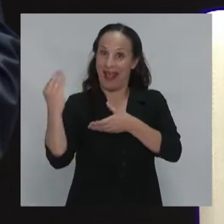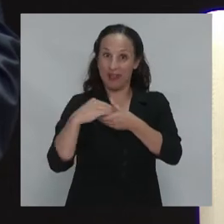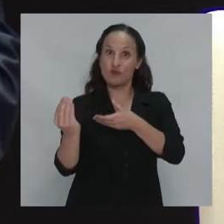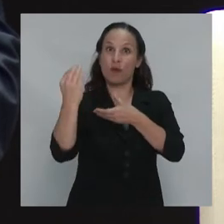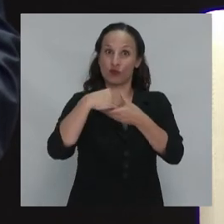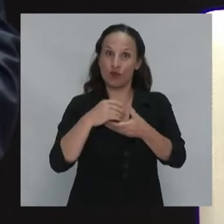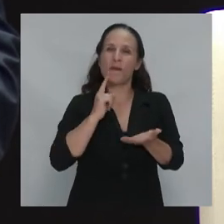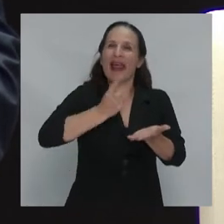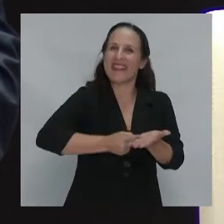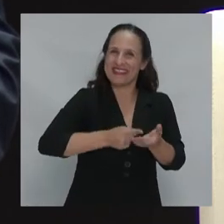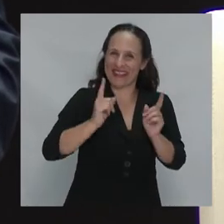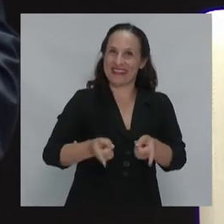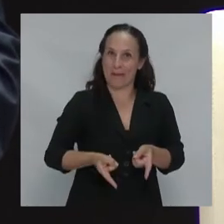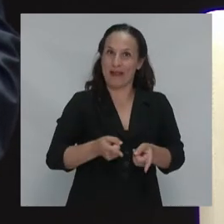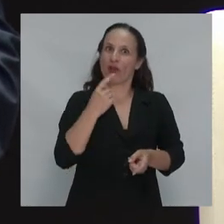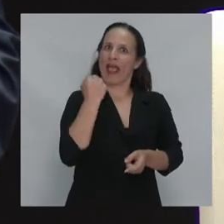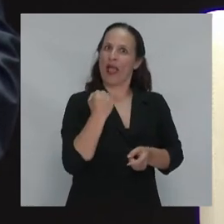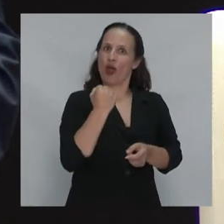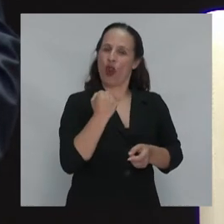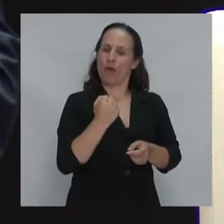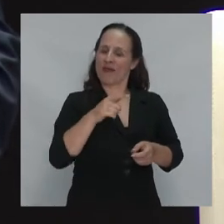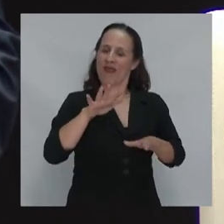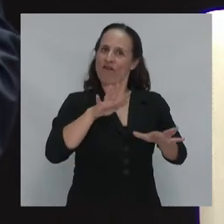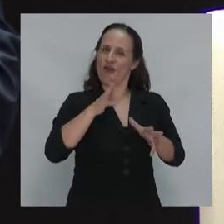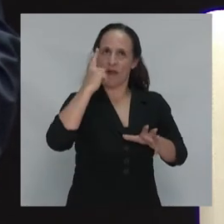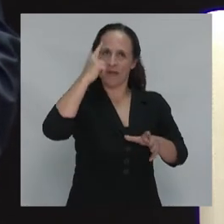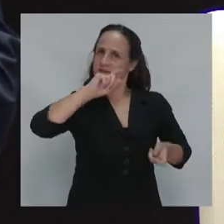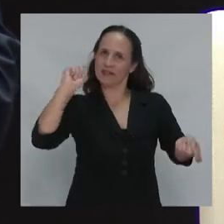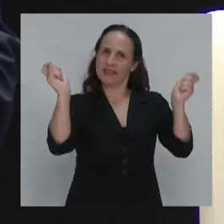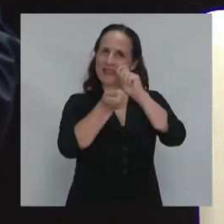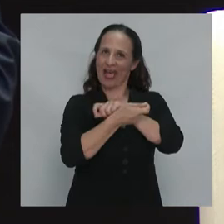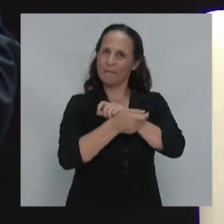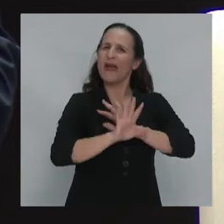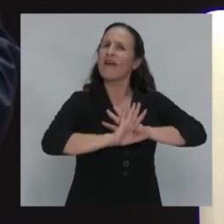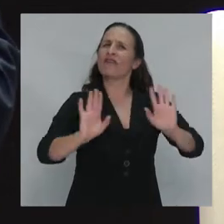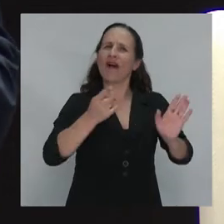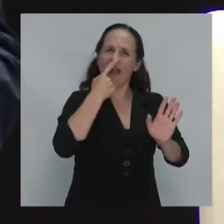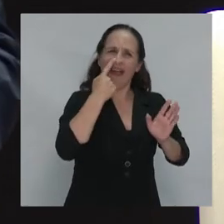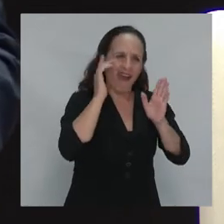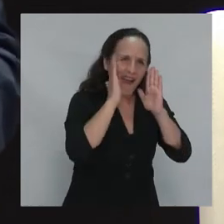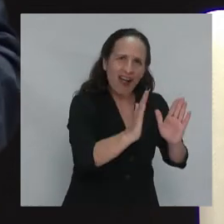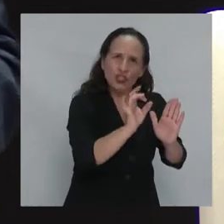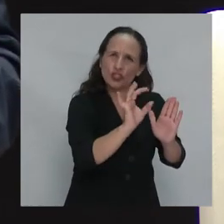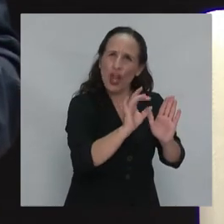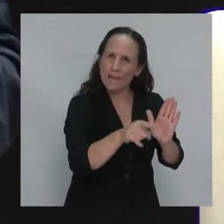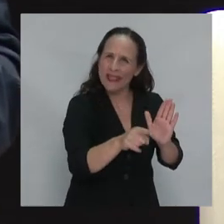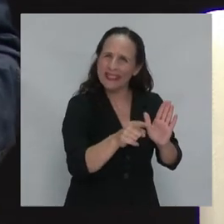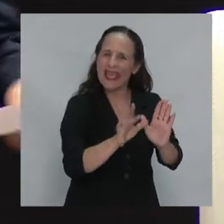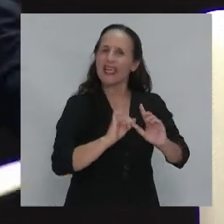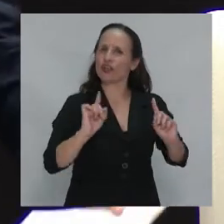-capitalist manner and thereby continuously limiting the scope of the private for-profit